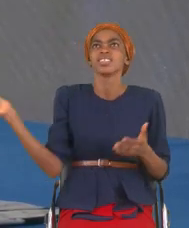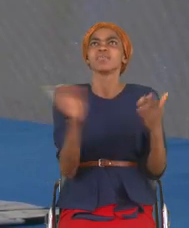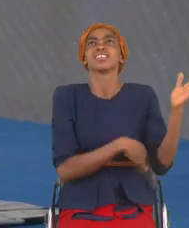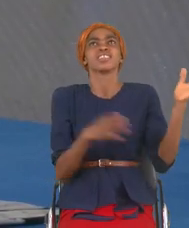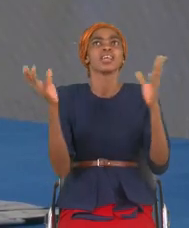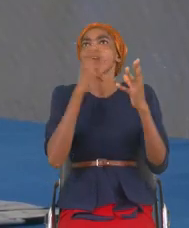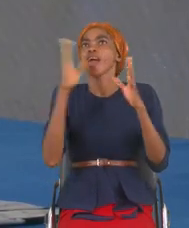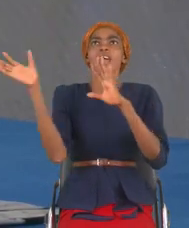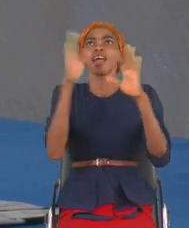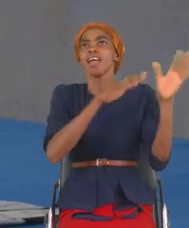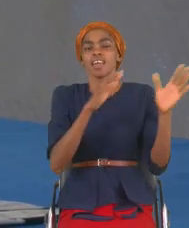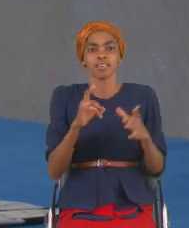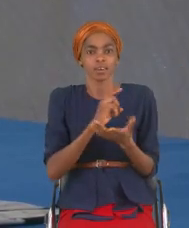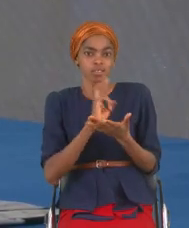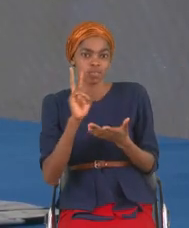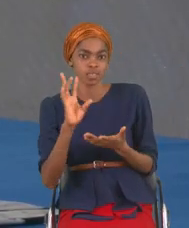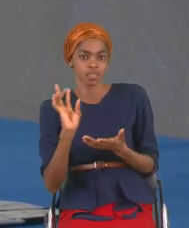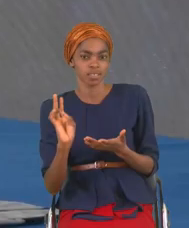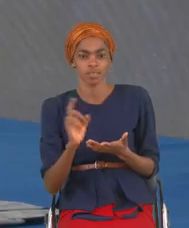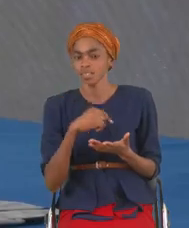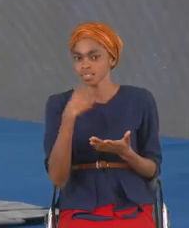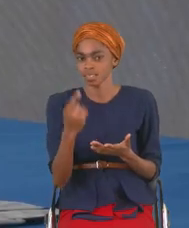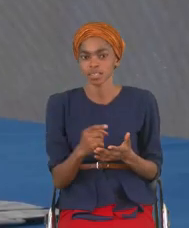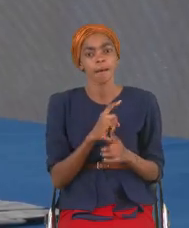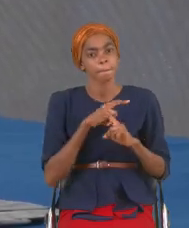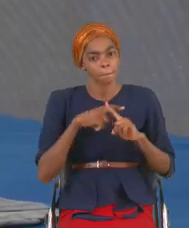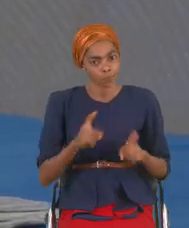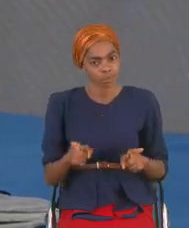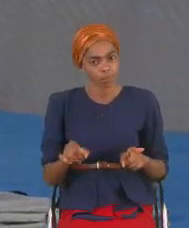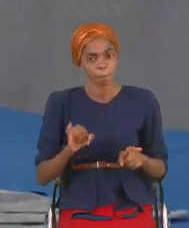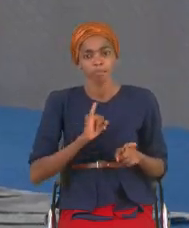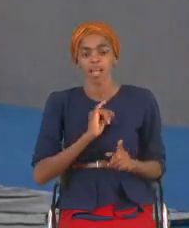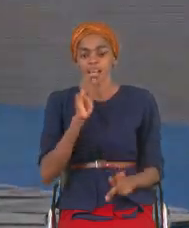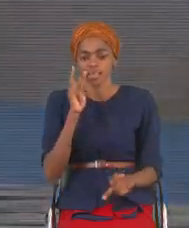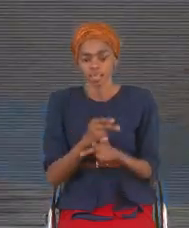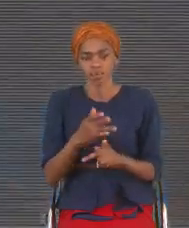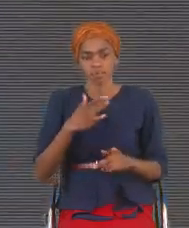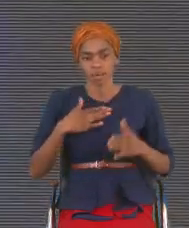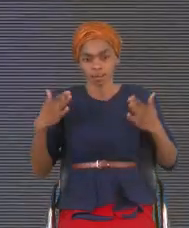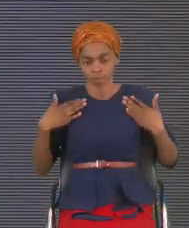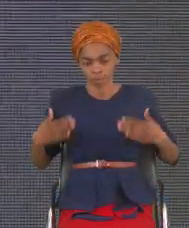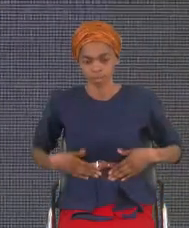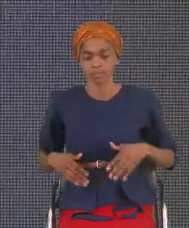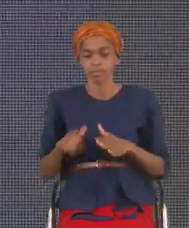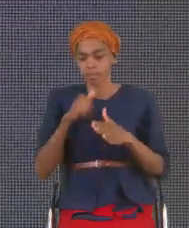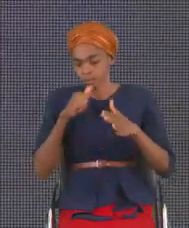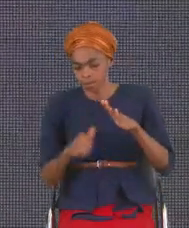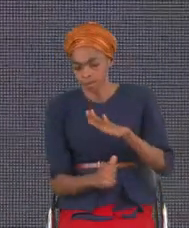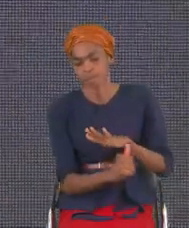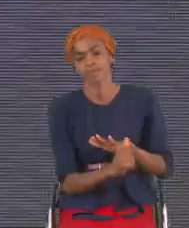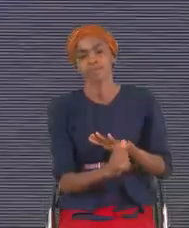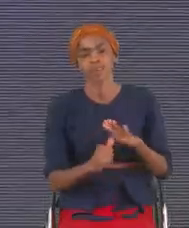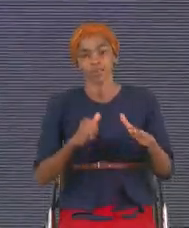ear in verse 27 it says but i keep my body under he didn't